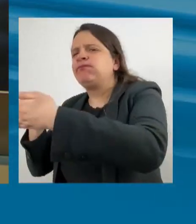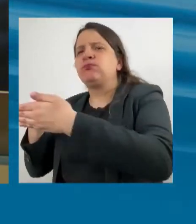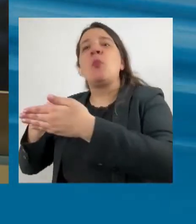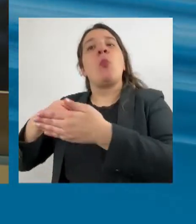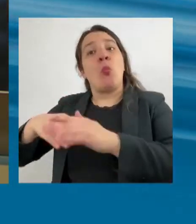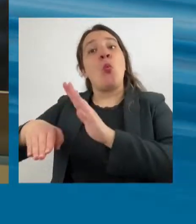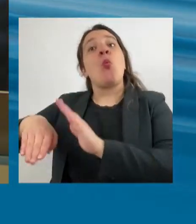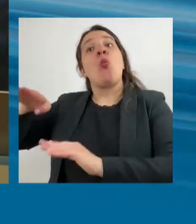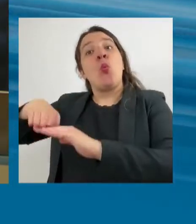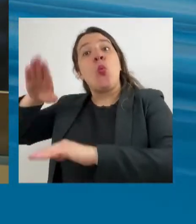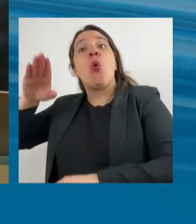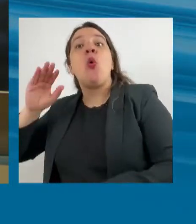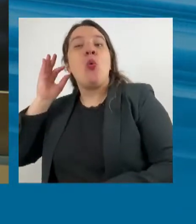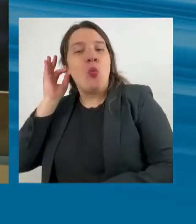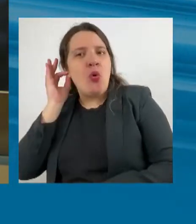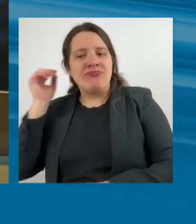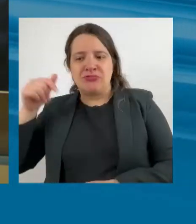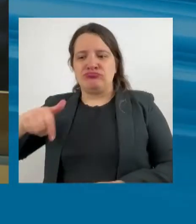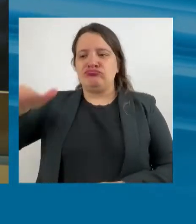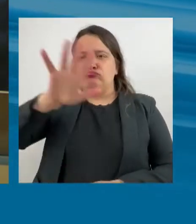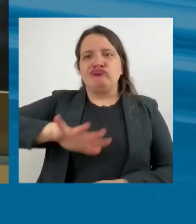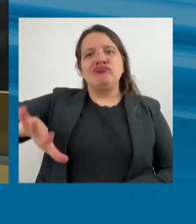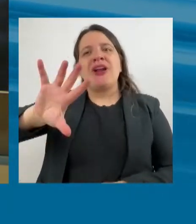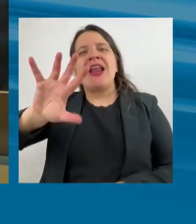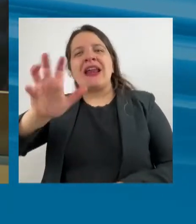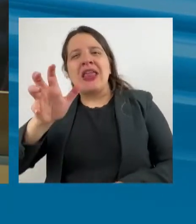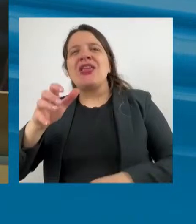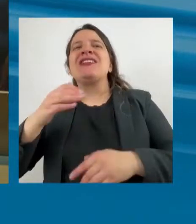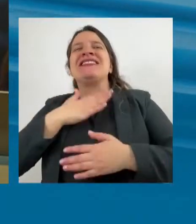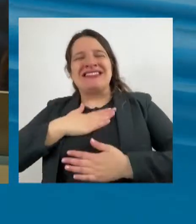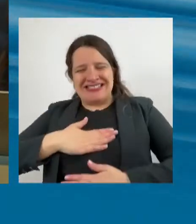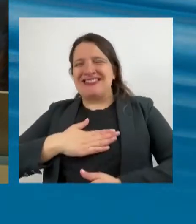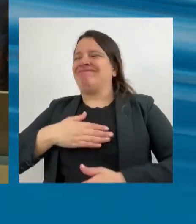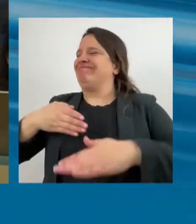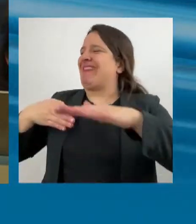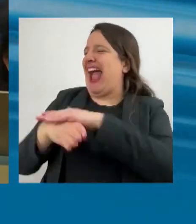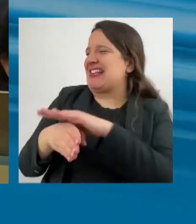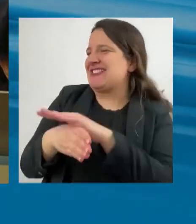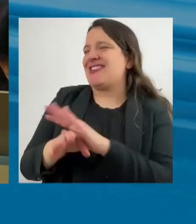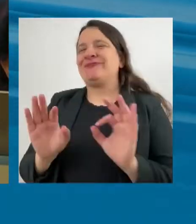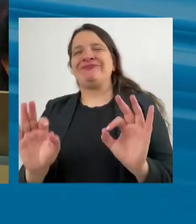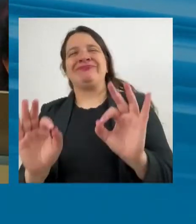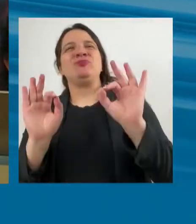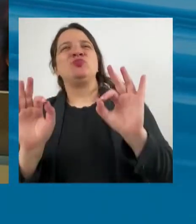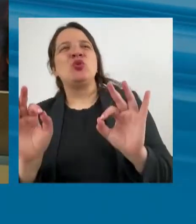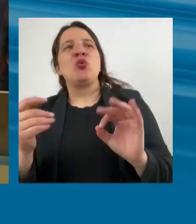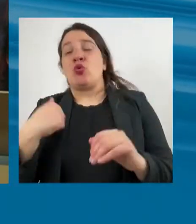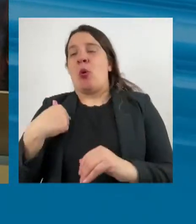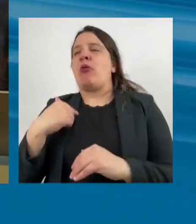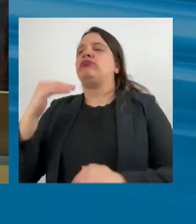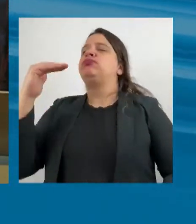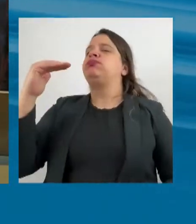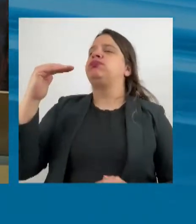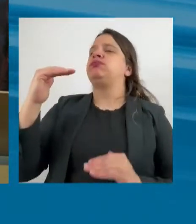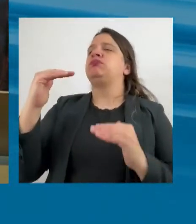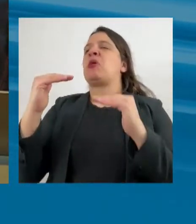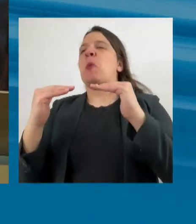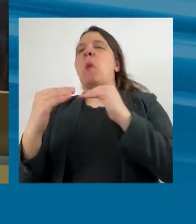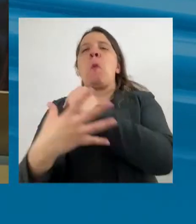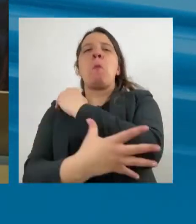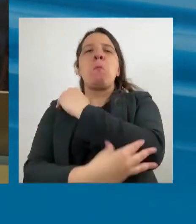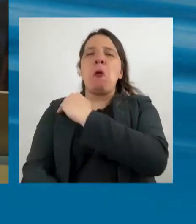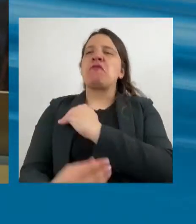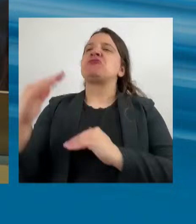high percentage of women in the region cannot have access to the necessary means to overcome